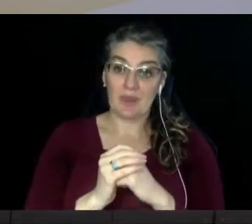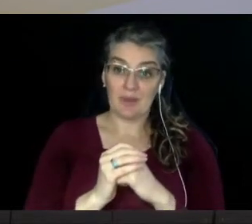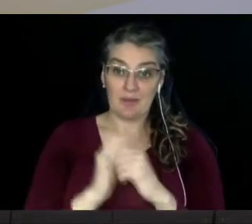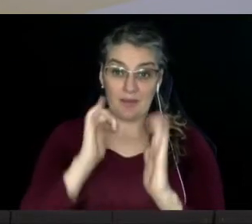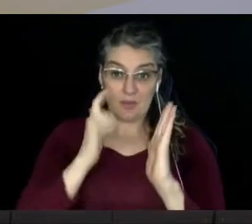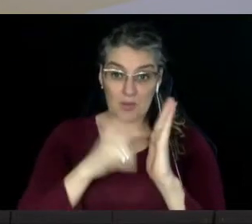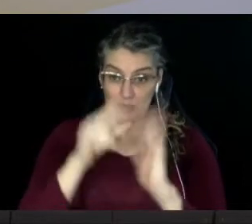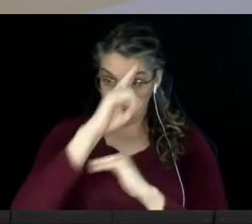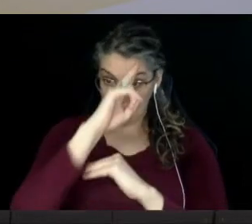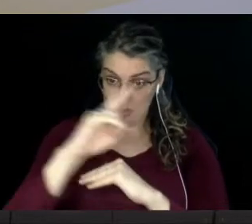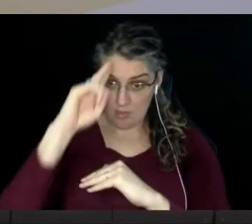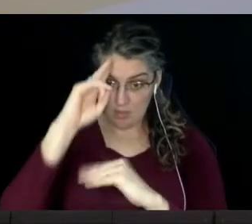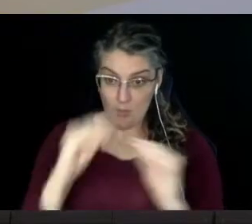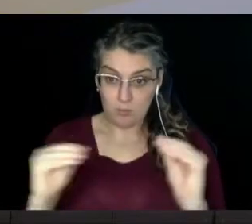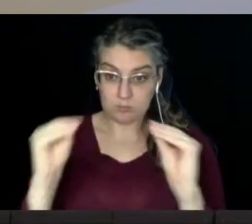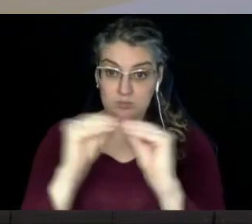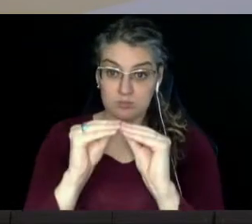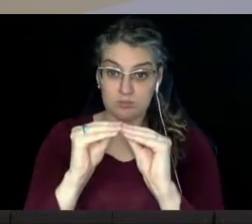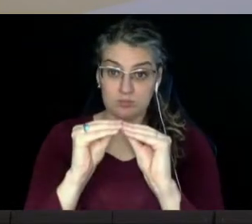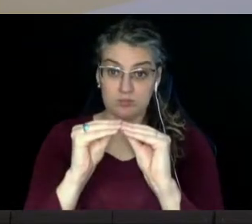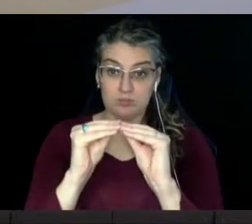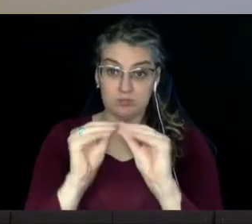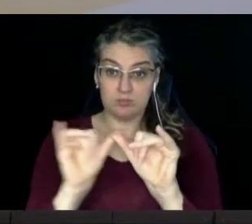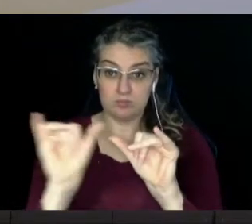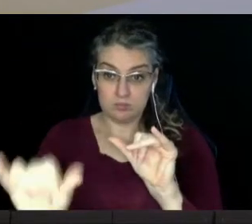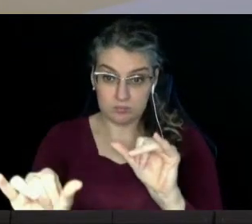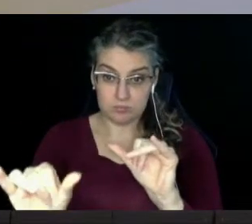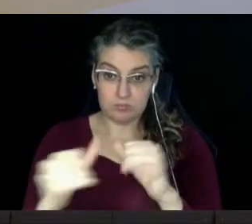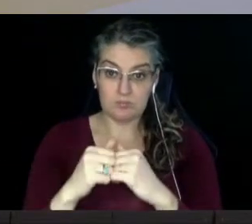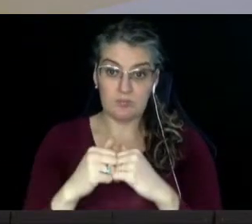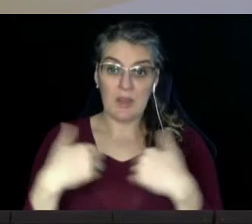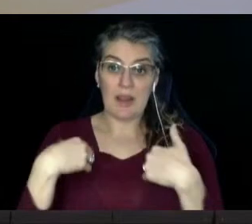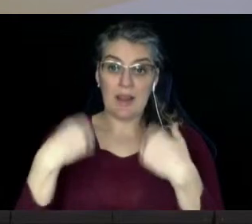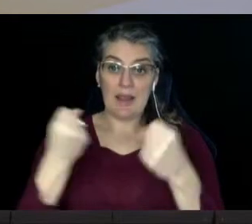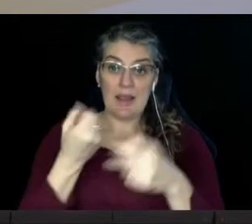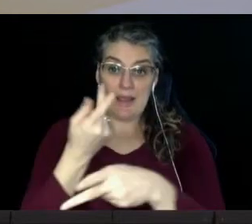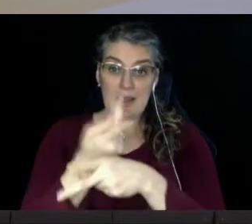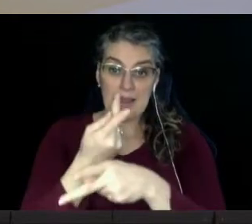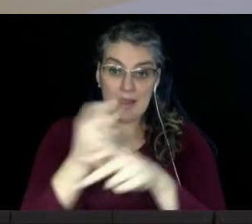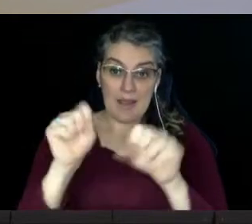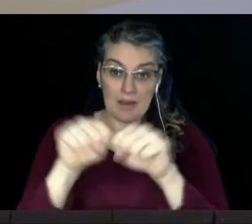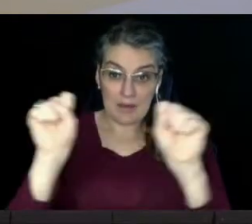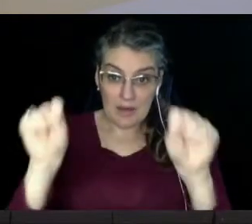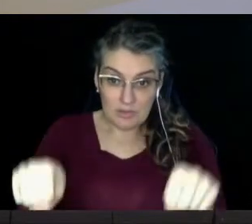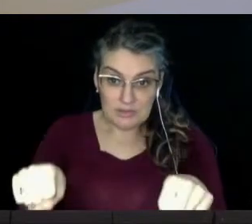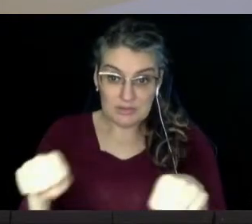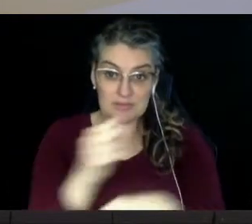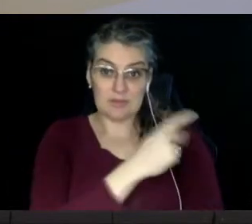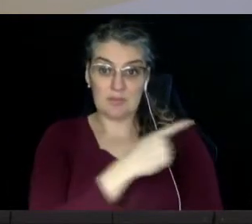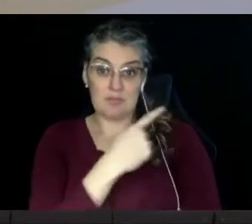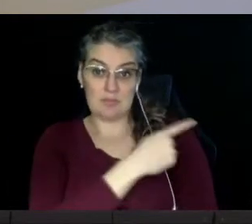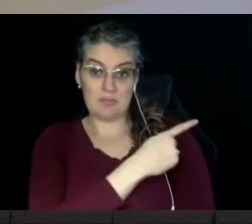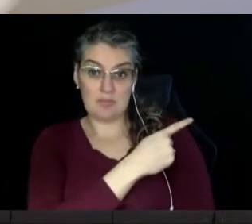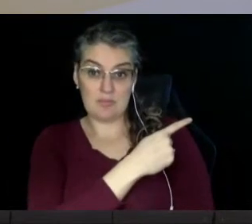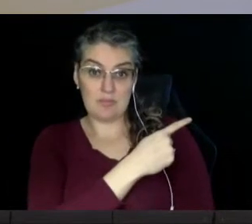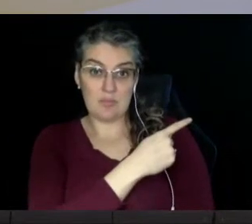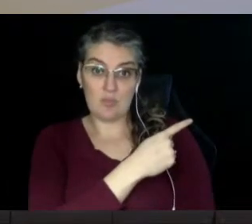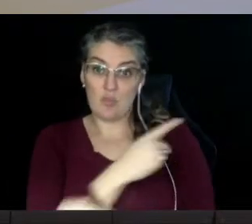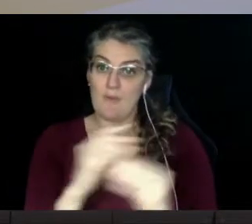hospitalizations and ICU admissions. Healthcare systems and healthcare workers in many provinces are under renewed